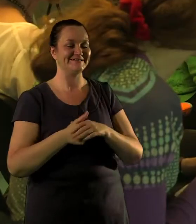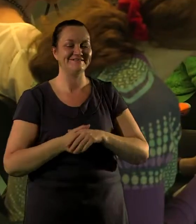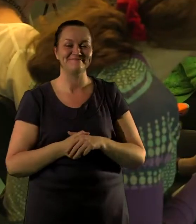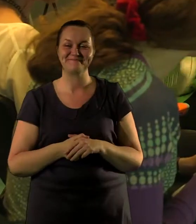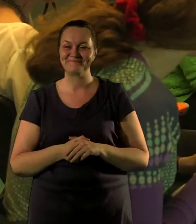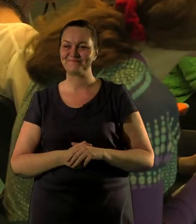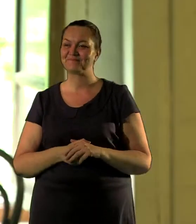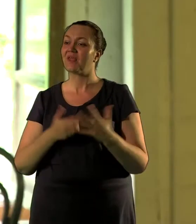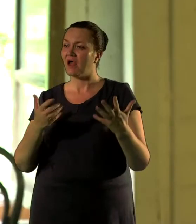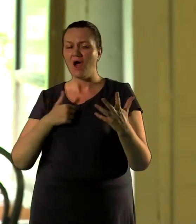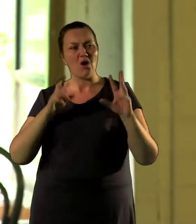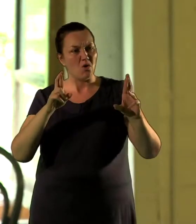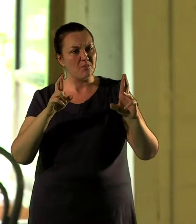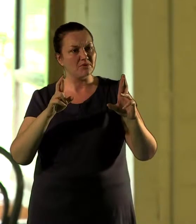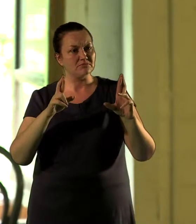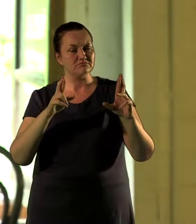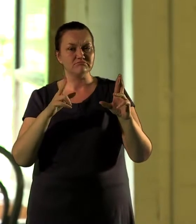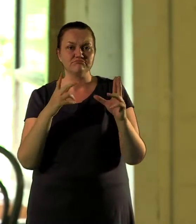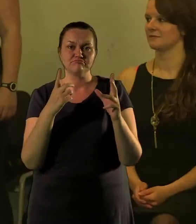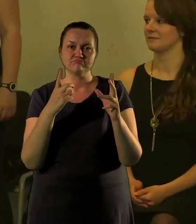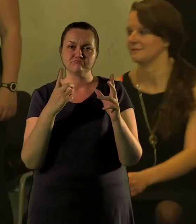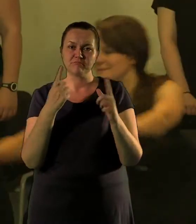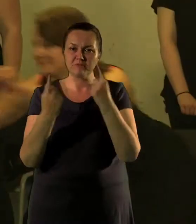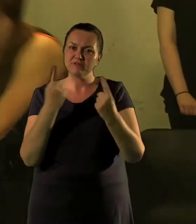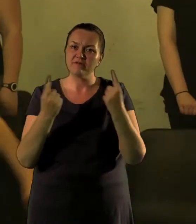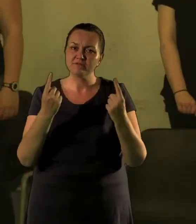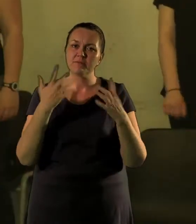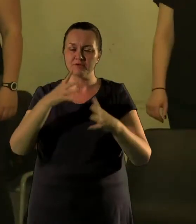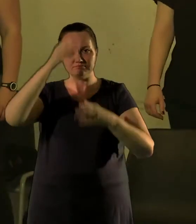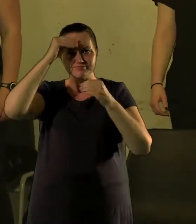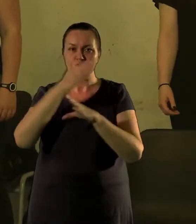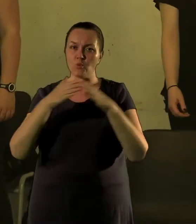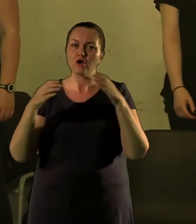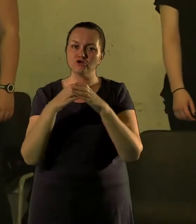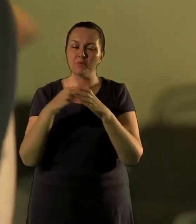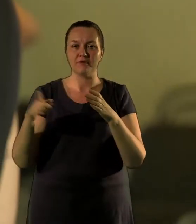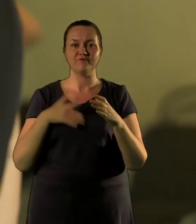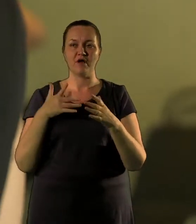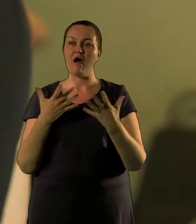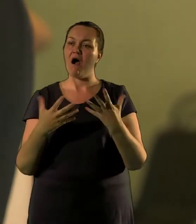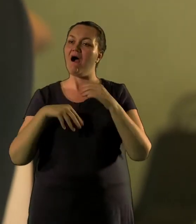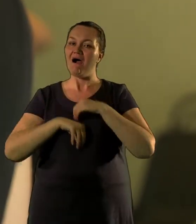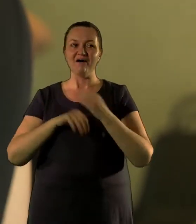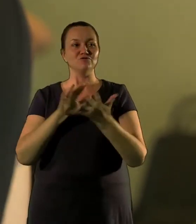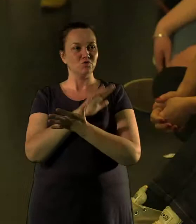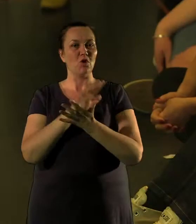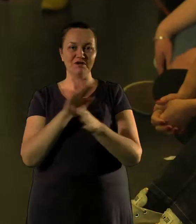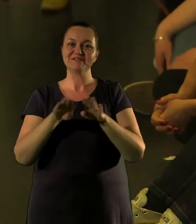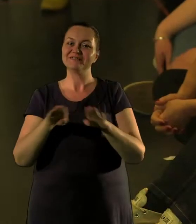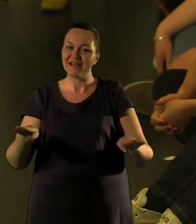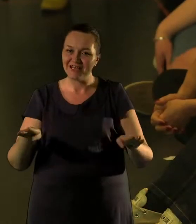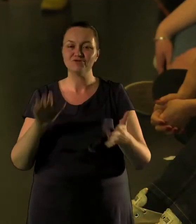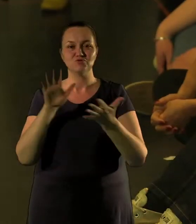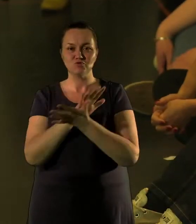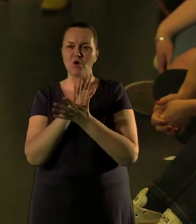I hope that they take away the joy of being on stage and the joy and the